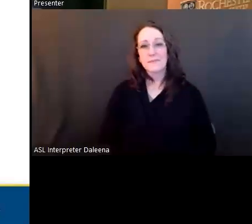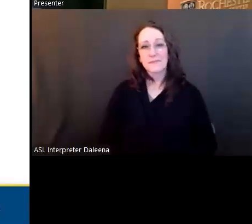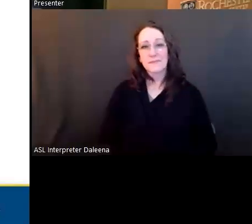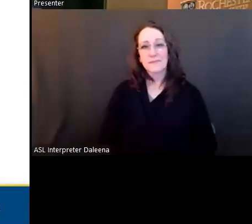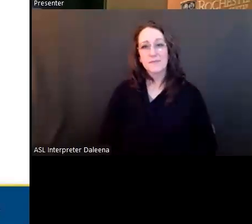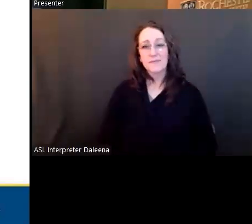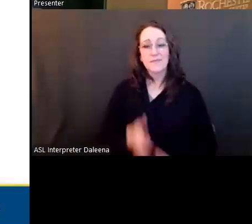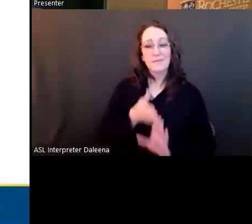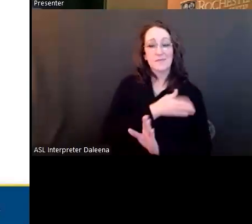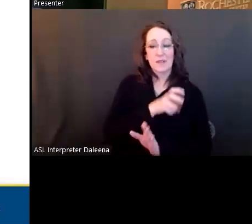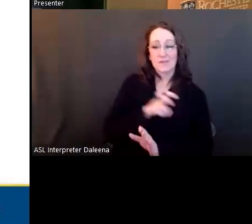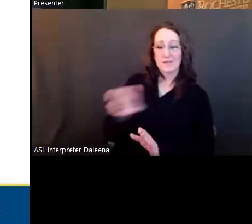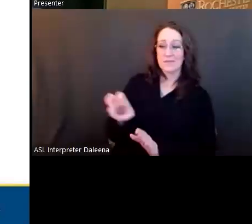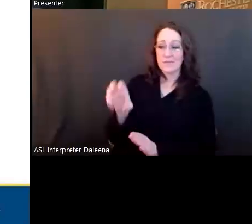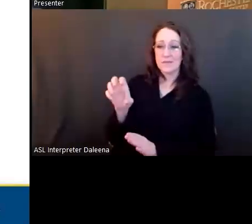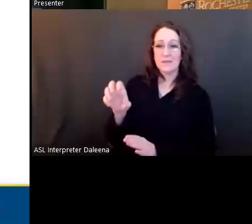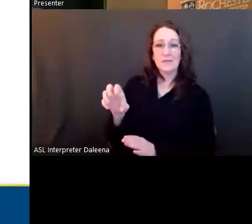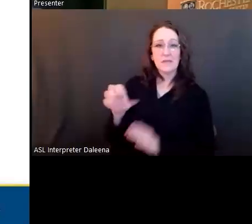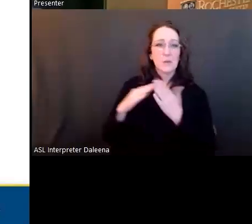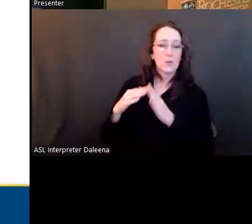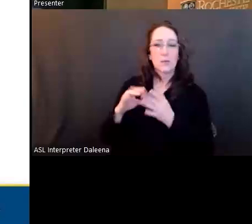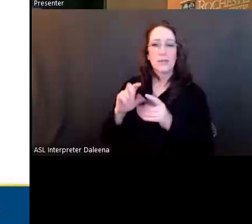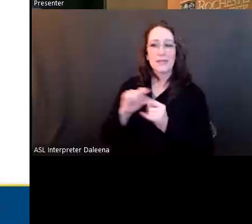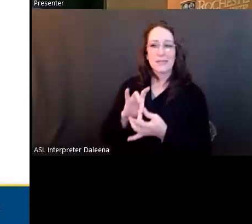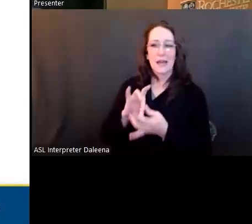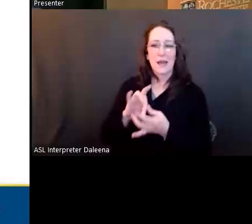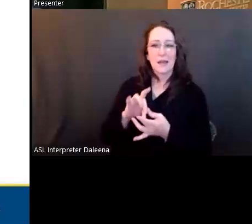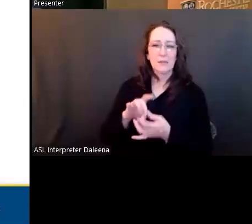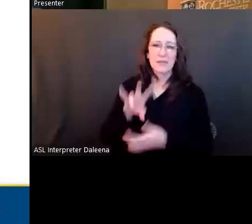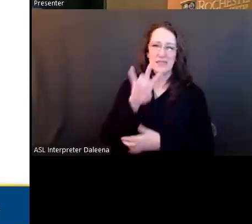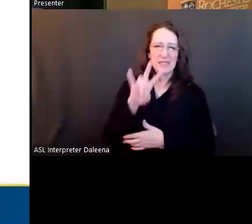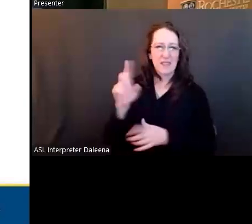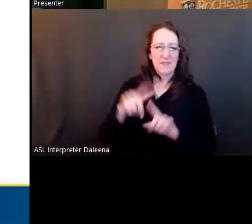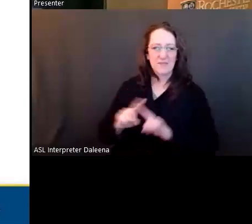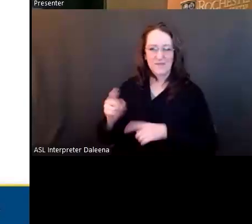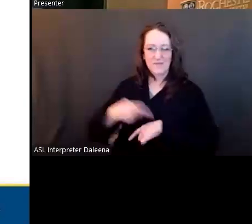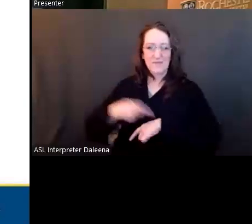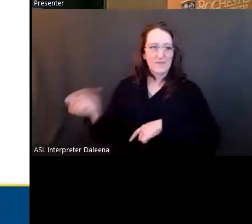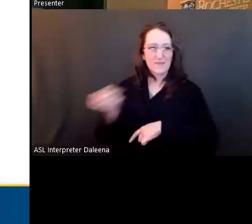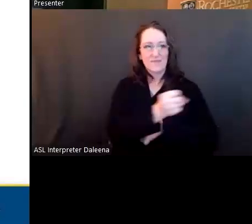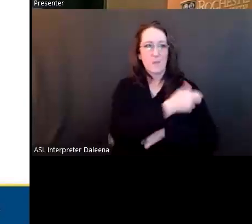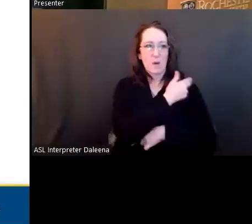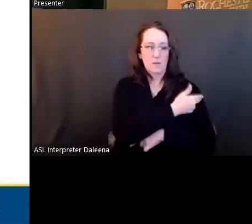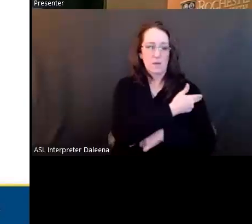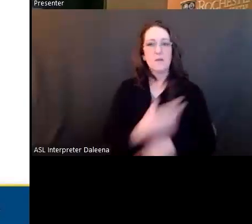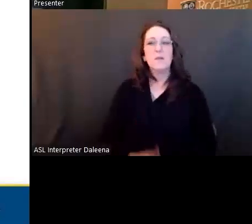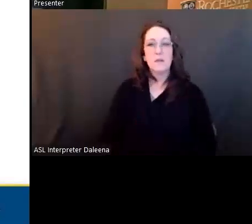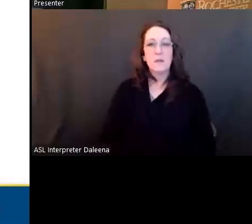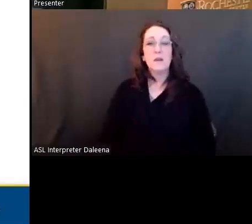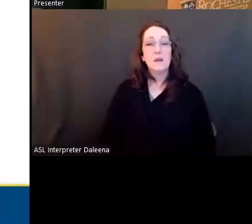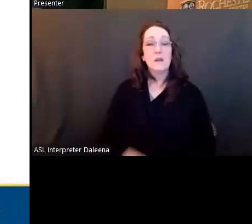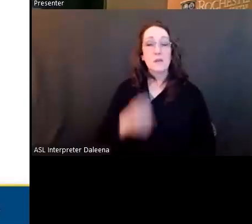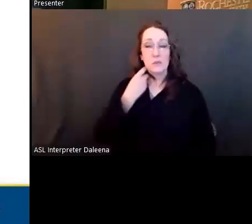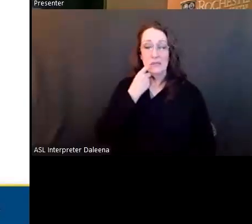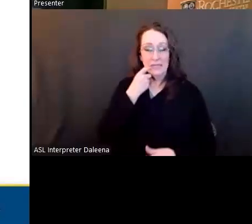Prior to her transfer to Community Ties, she had about 7 psychiatric hospitalizations, with her most recent